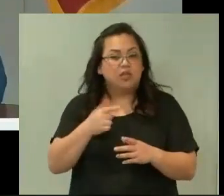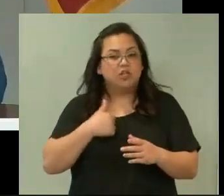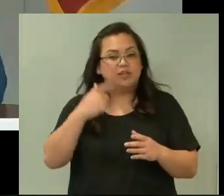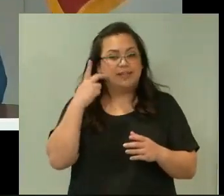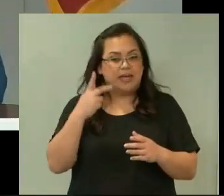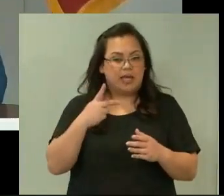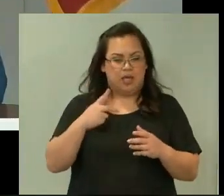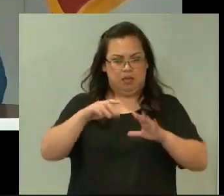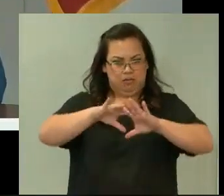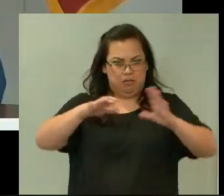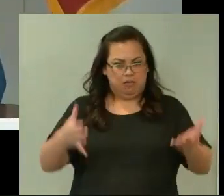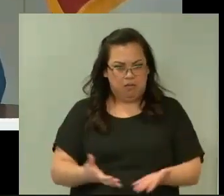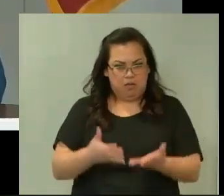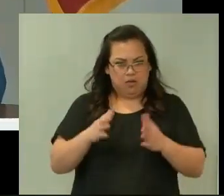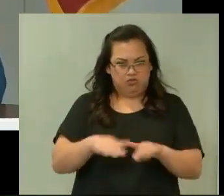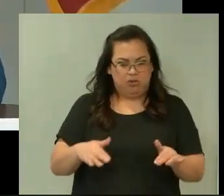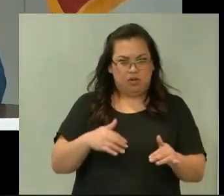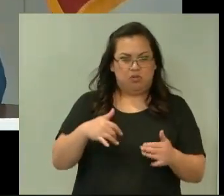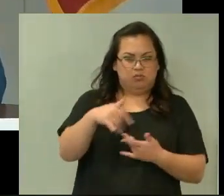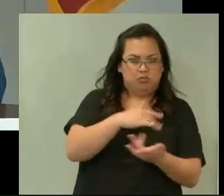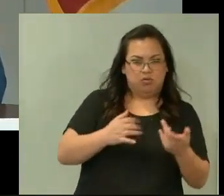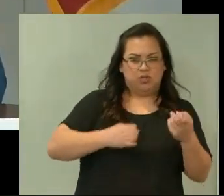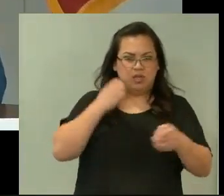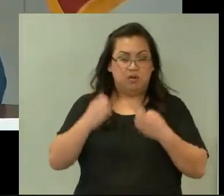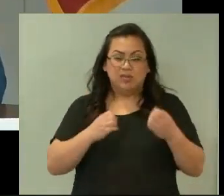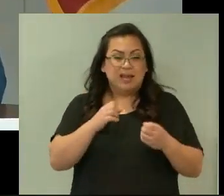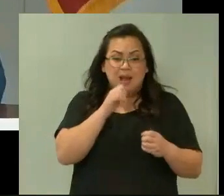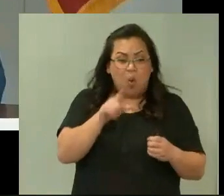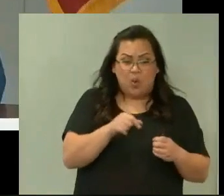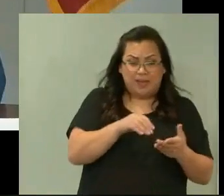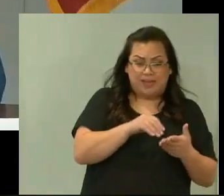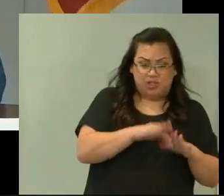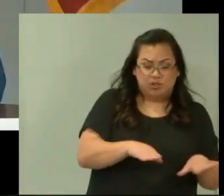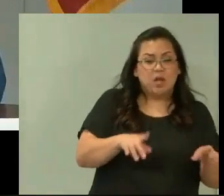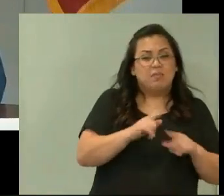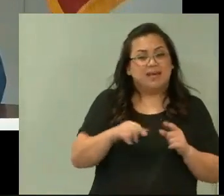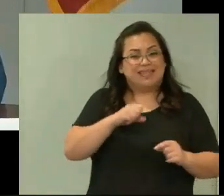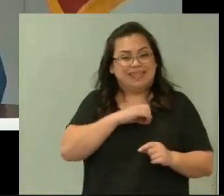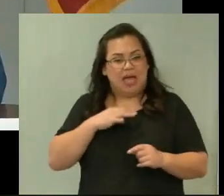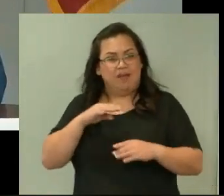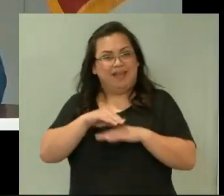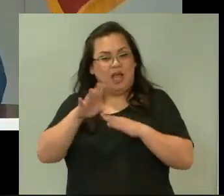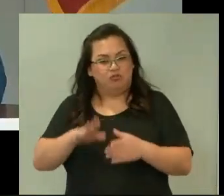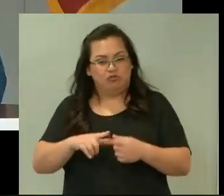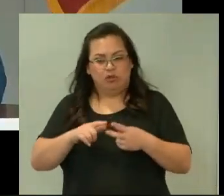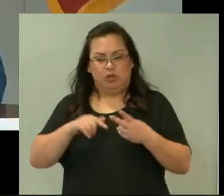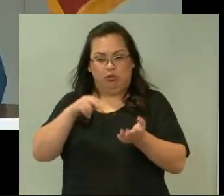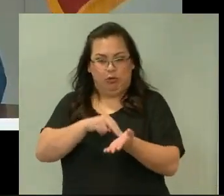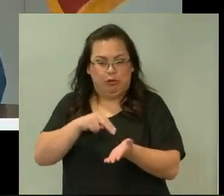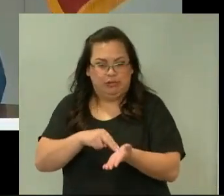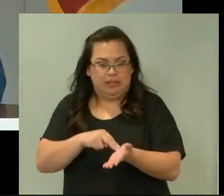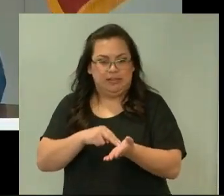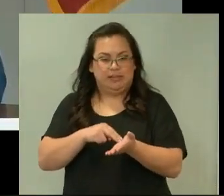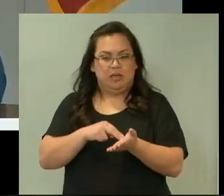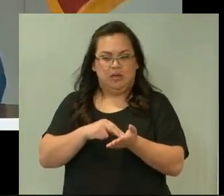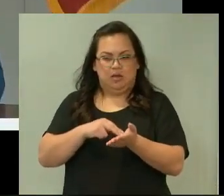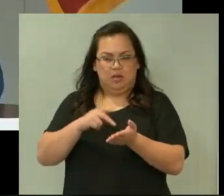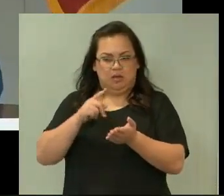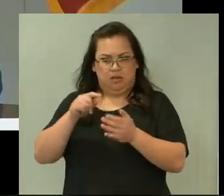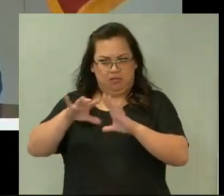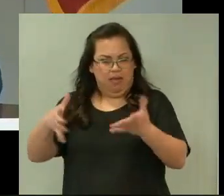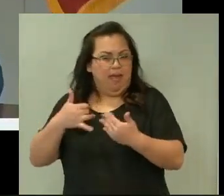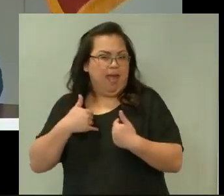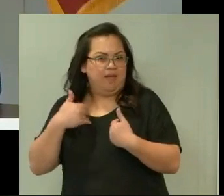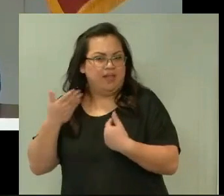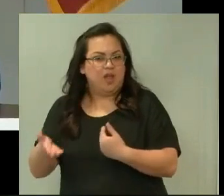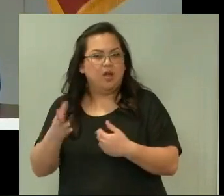social emotional well-being of not only your students, but your staff, having school counselors, nurses, looking at